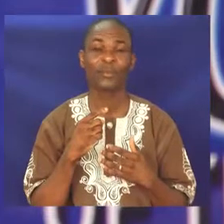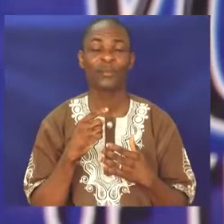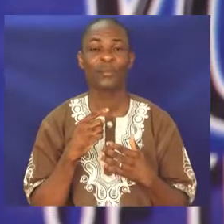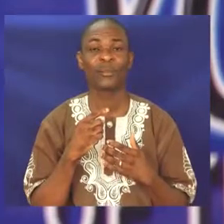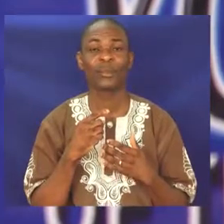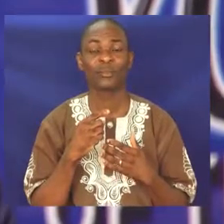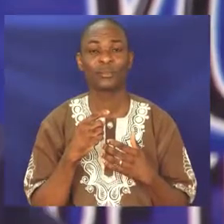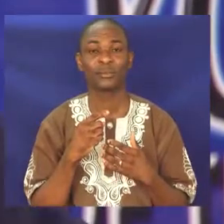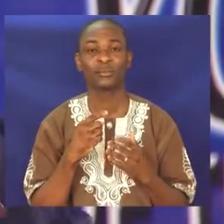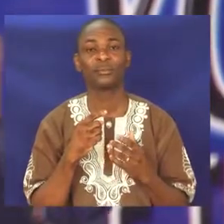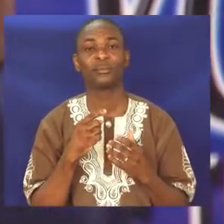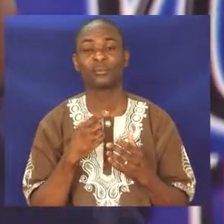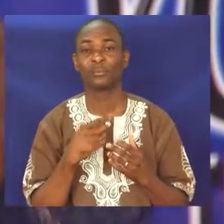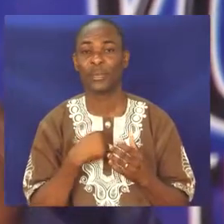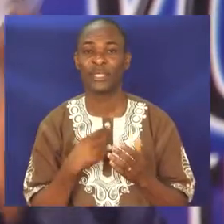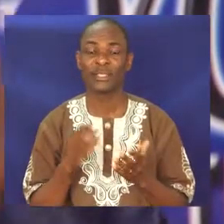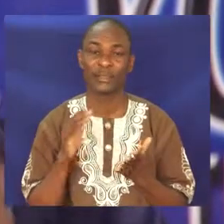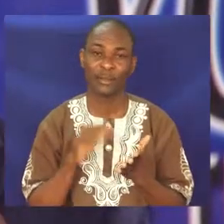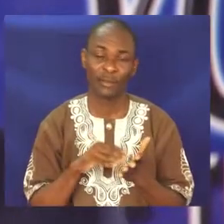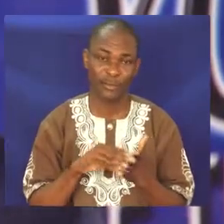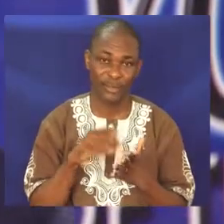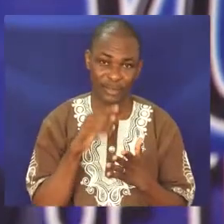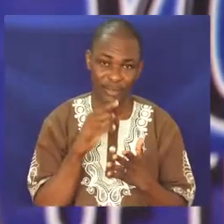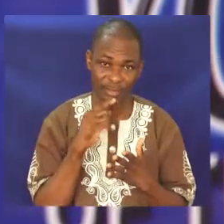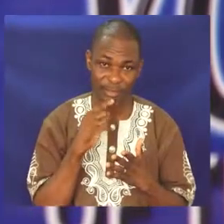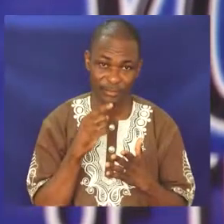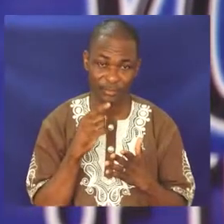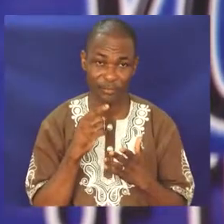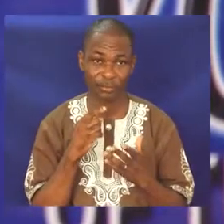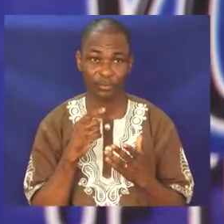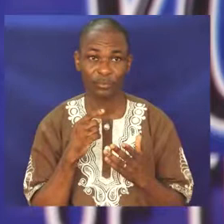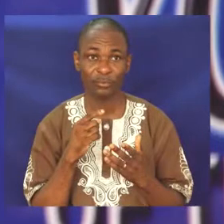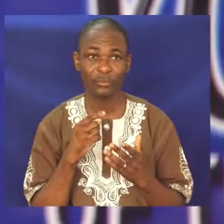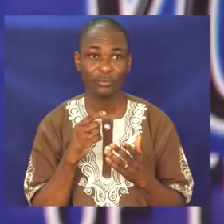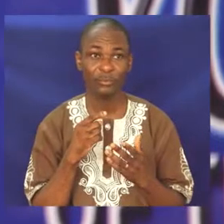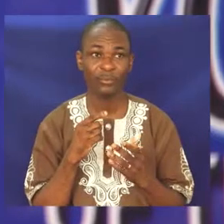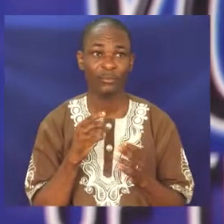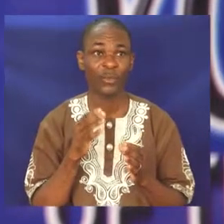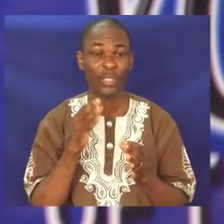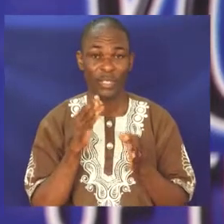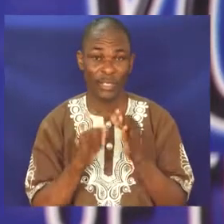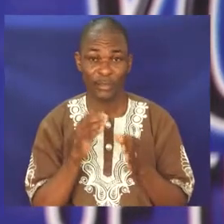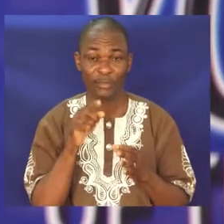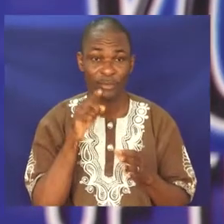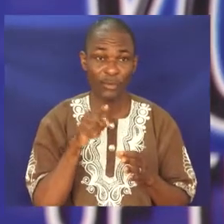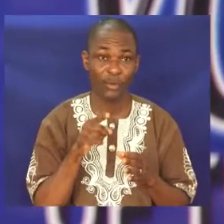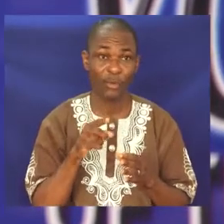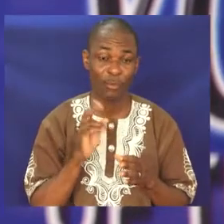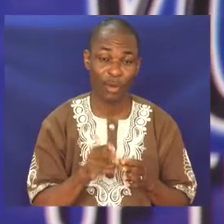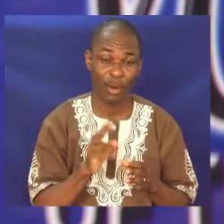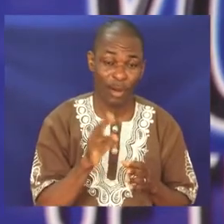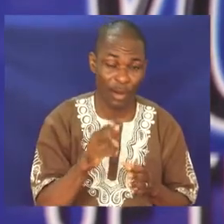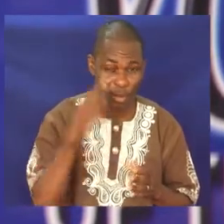mitabu ebebi se empanimfo se se emframa ade huhu e pe ade a ori nya